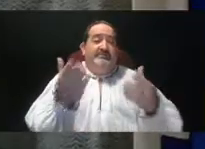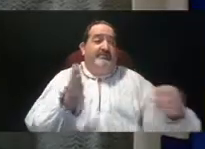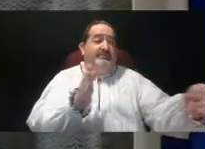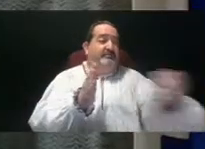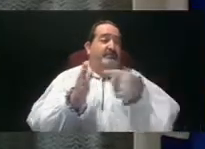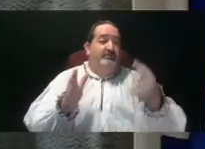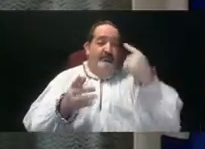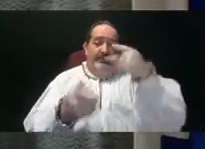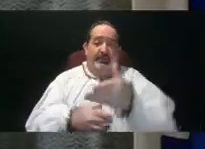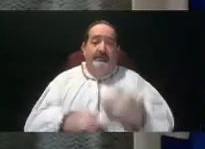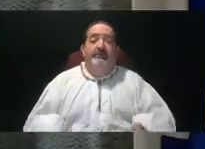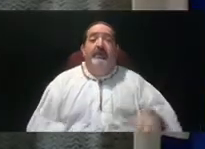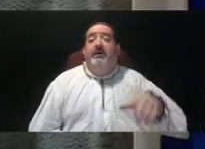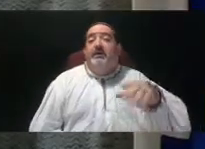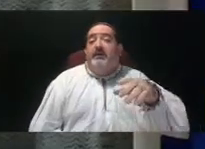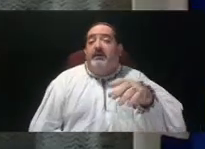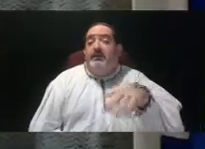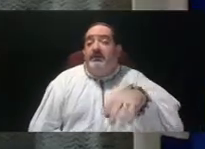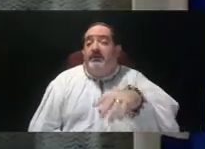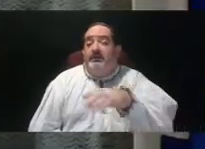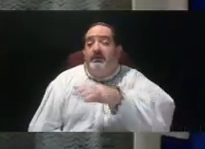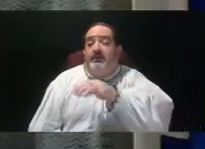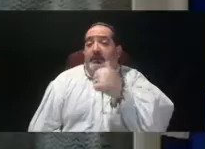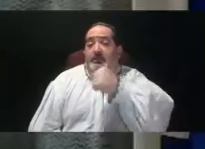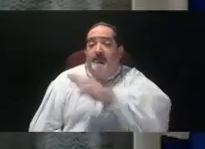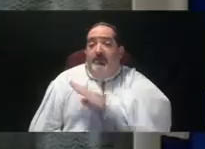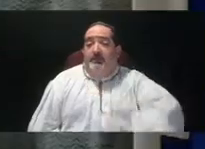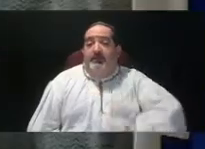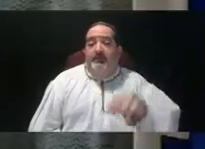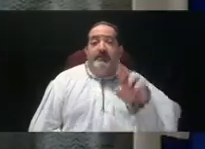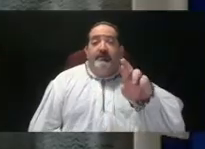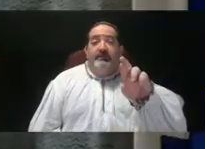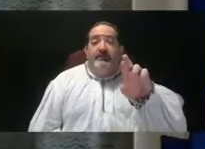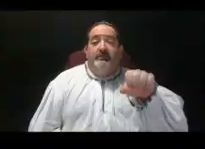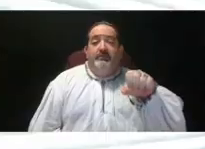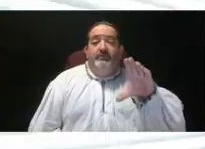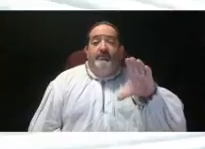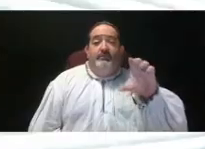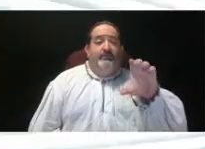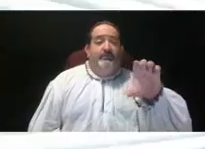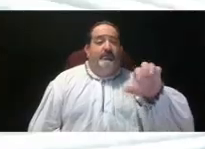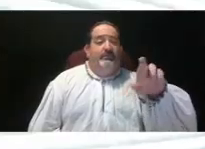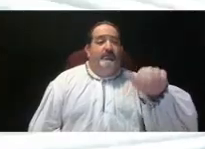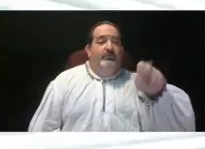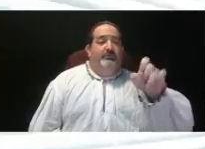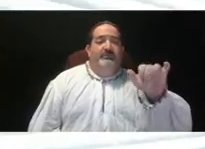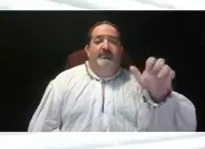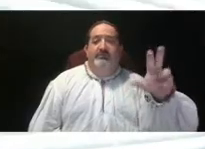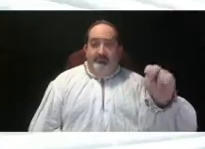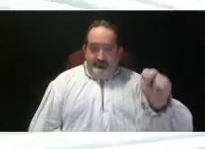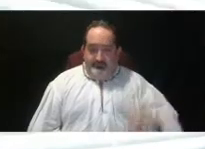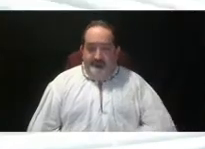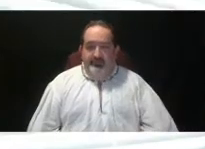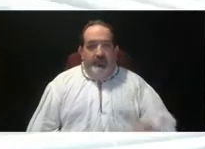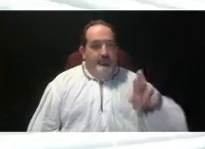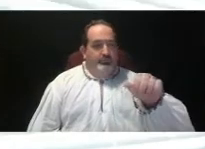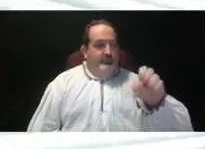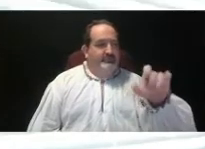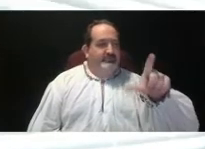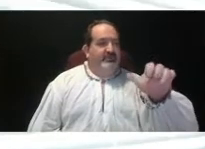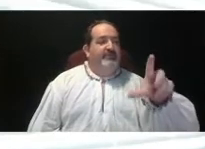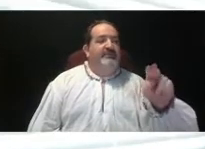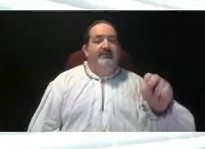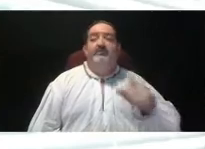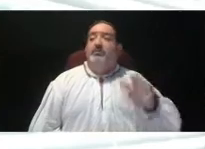Your Excellency Rasheen, do you have any comments for the gathered populace? Yes, I just wanted to thank Their Excellencies